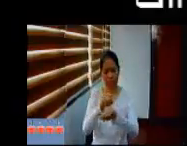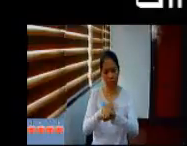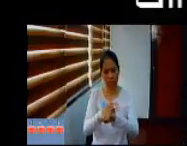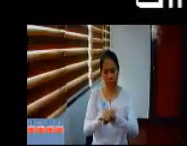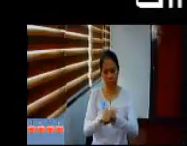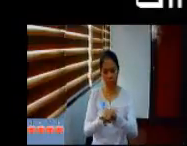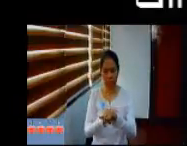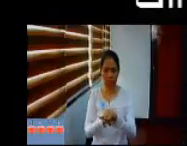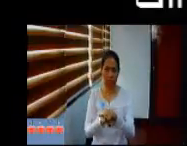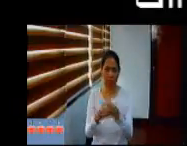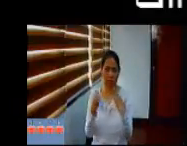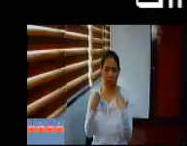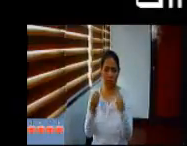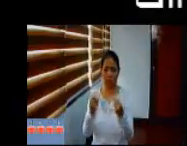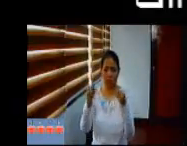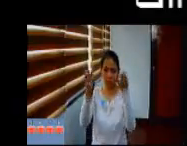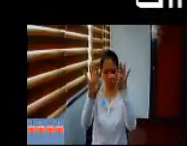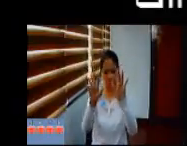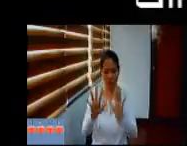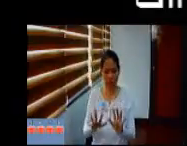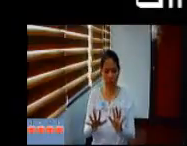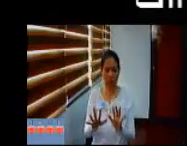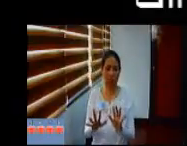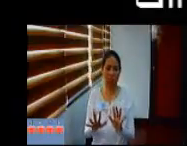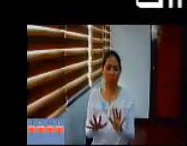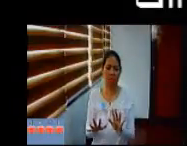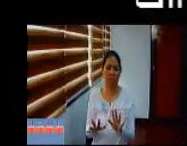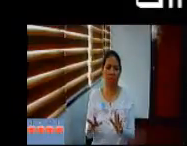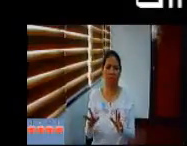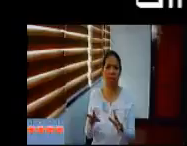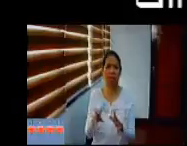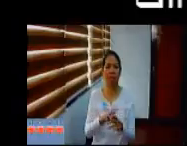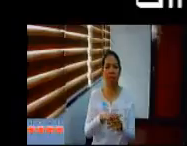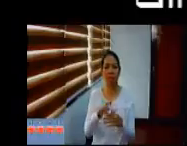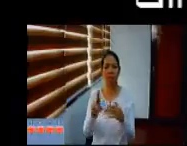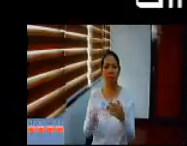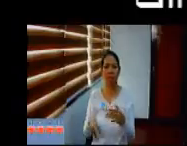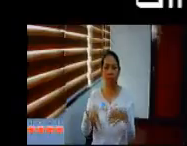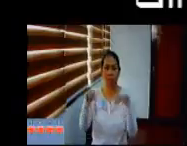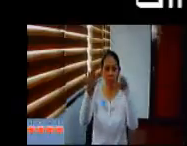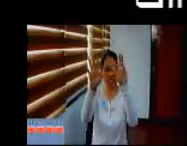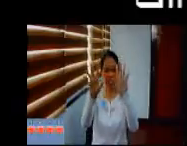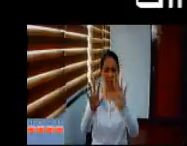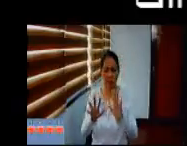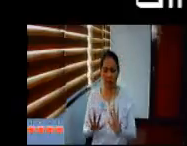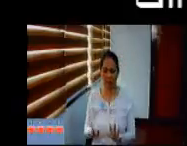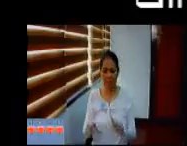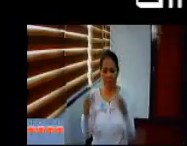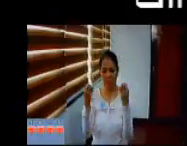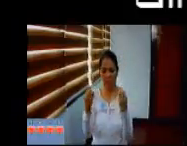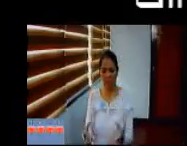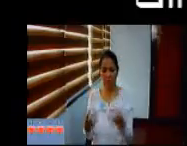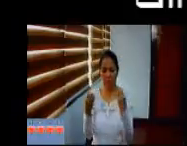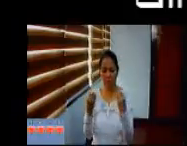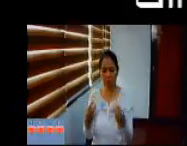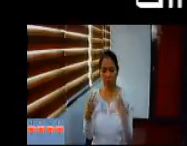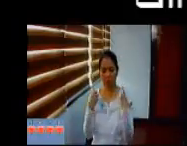When in fact, that volume of precipitation would have been during the rain, could account for the whole rainy